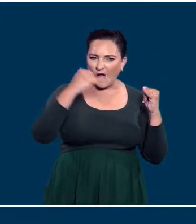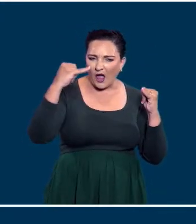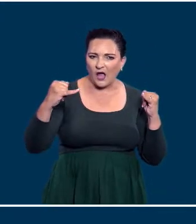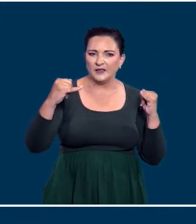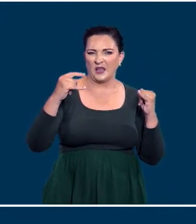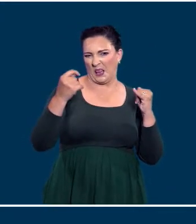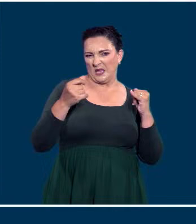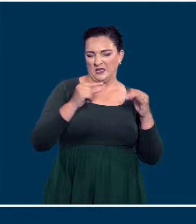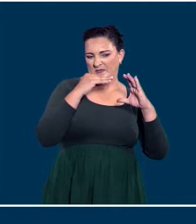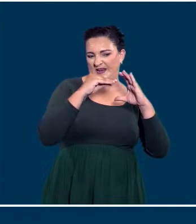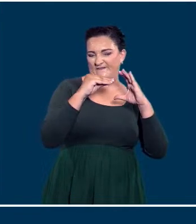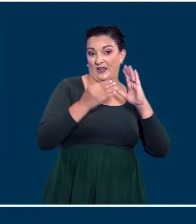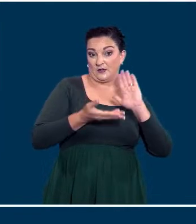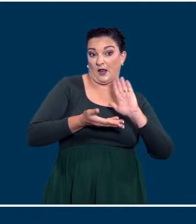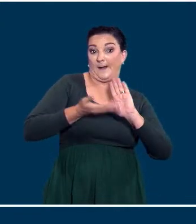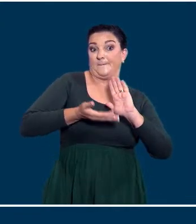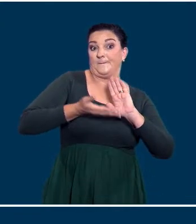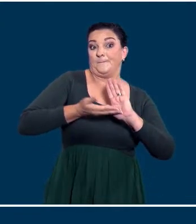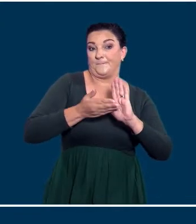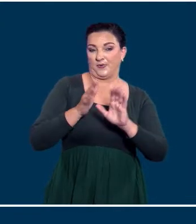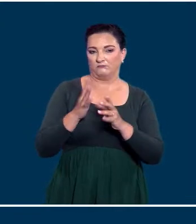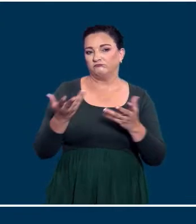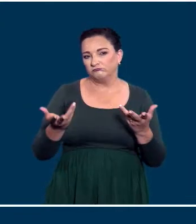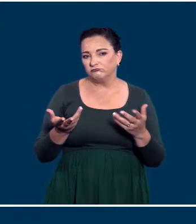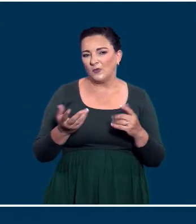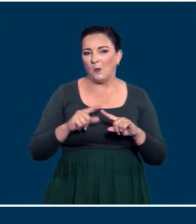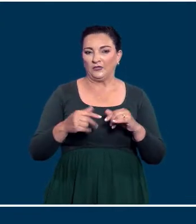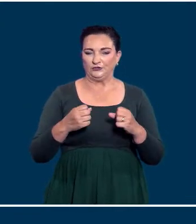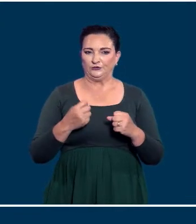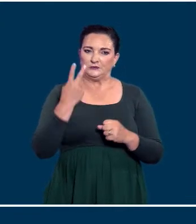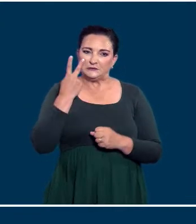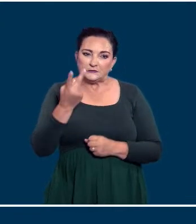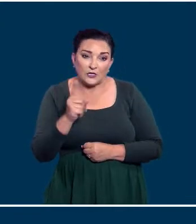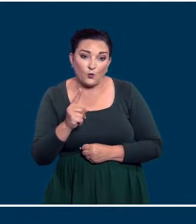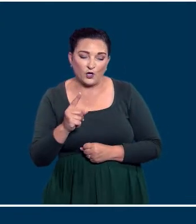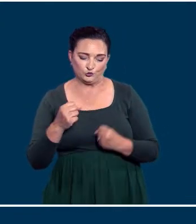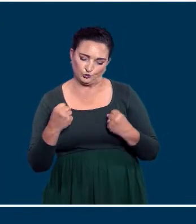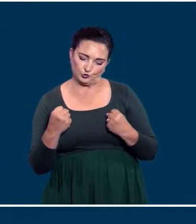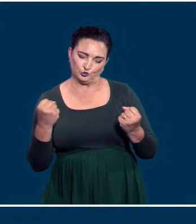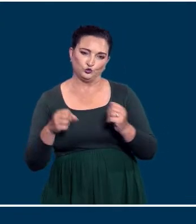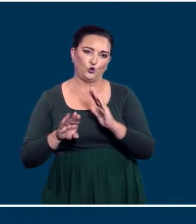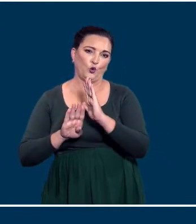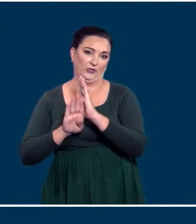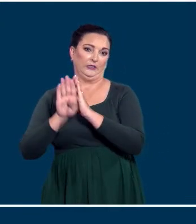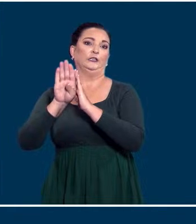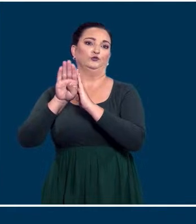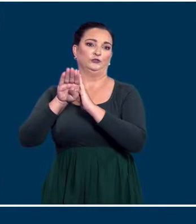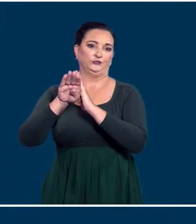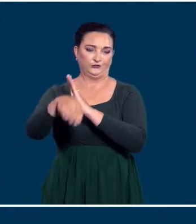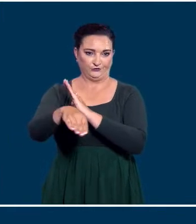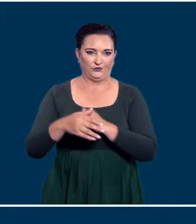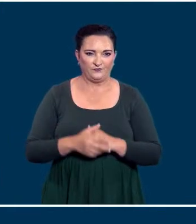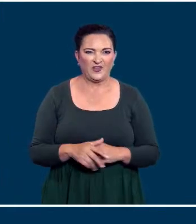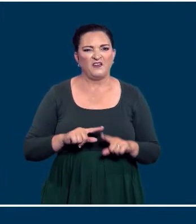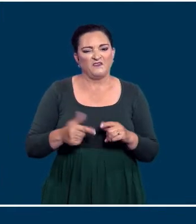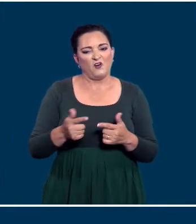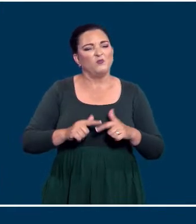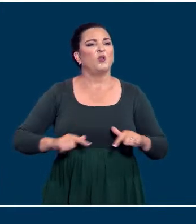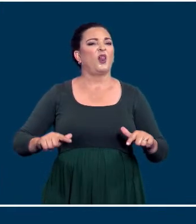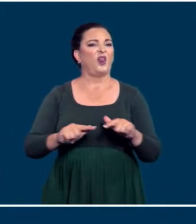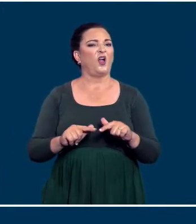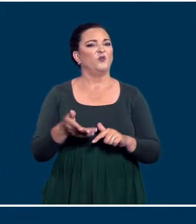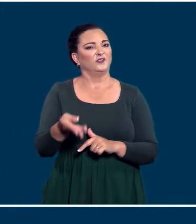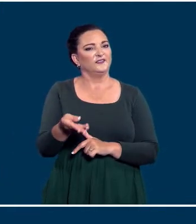inflation up, and then you can see quite a strong increase coming from a very local contributor